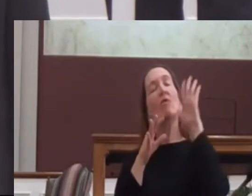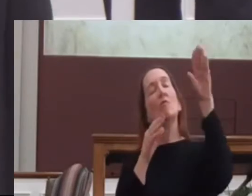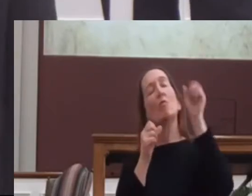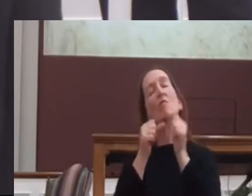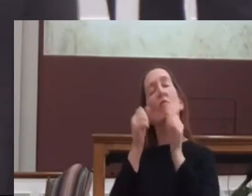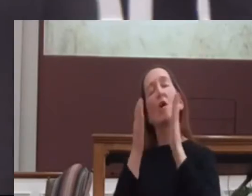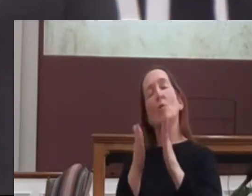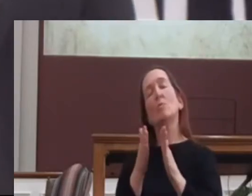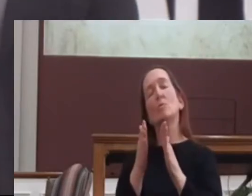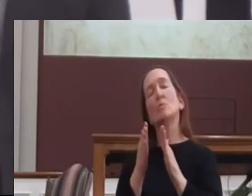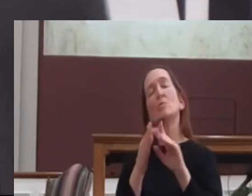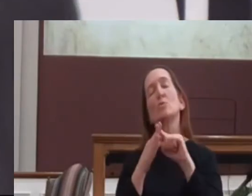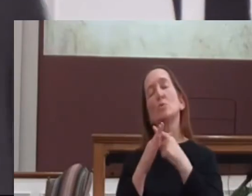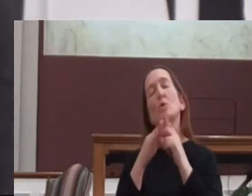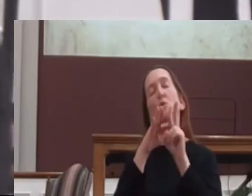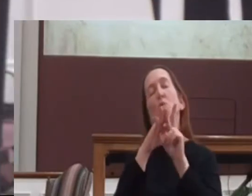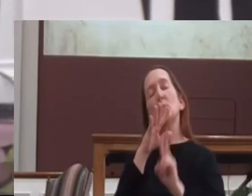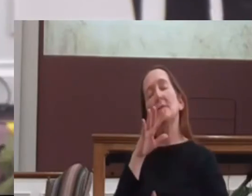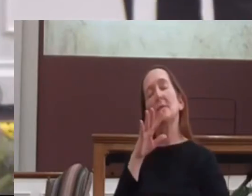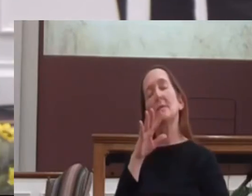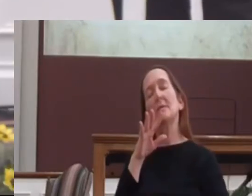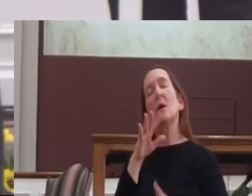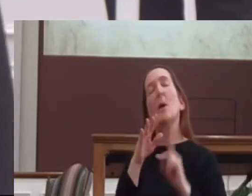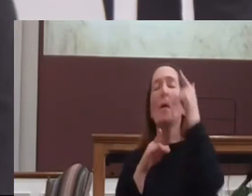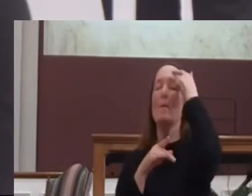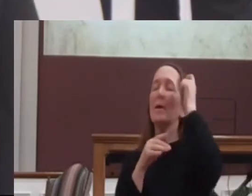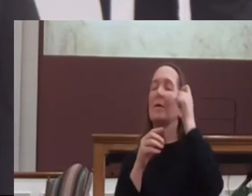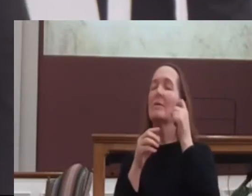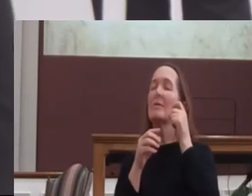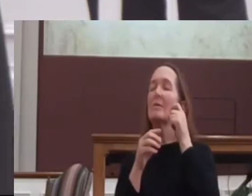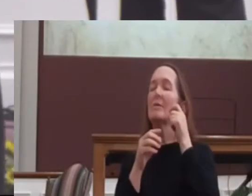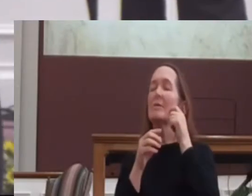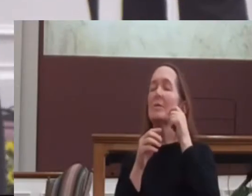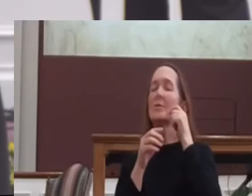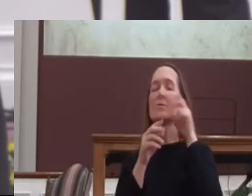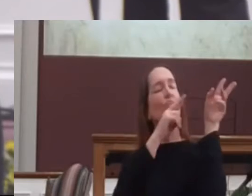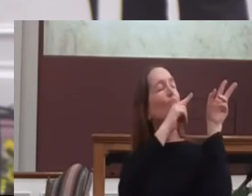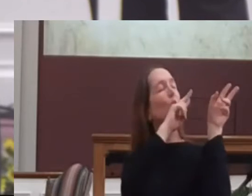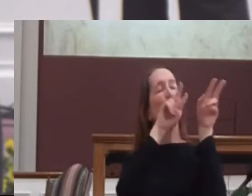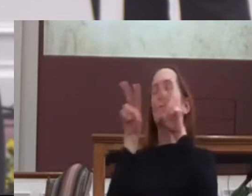now are beginning to sink because they've taken their eyes off of you.